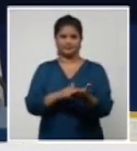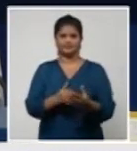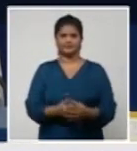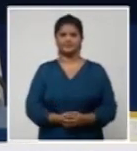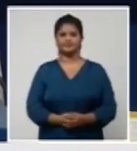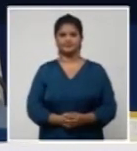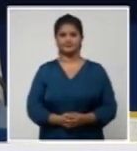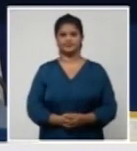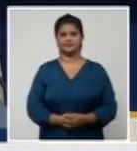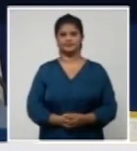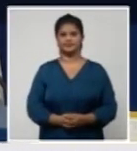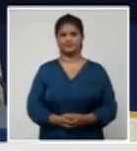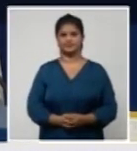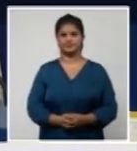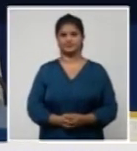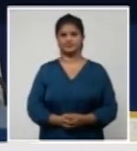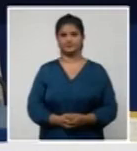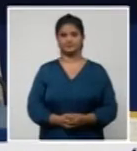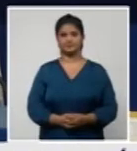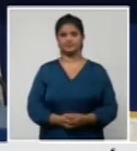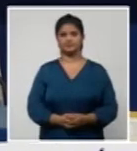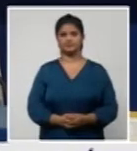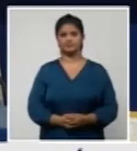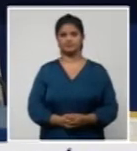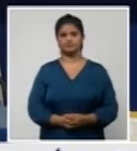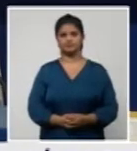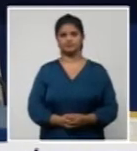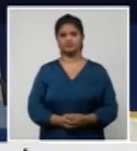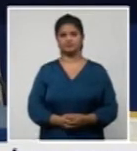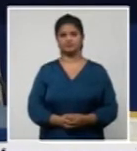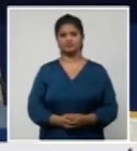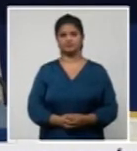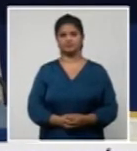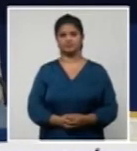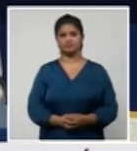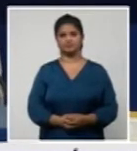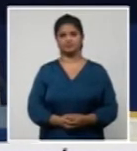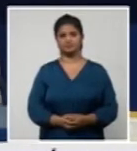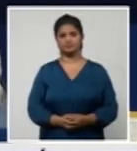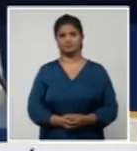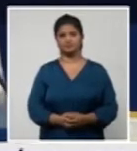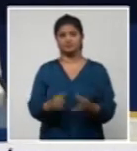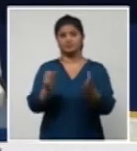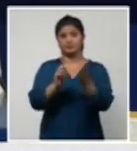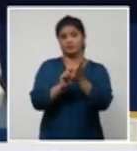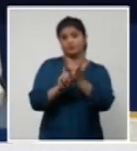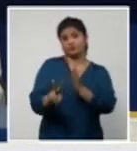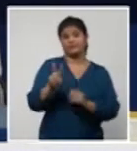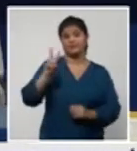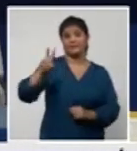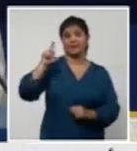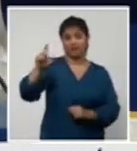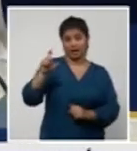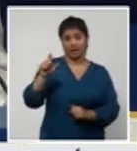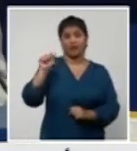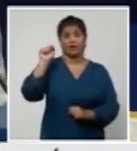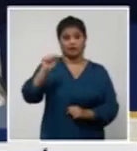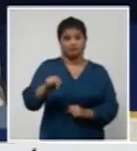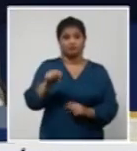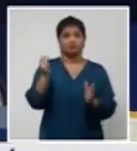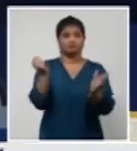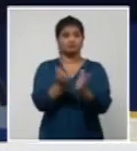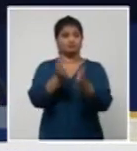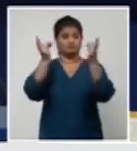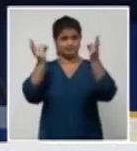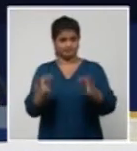me just stop here for a minute because I know the population have been keeping track of case numbers in all the provinces, and there